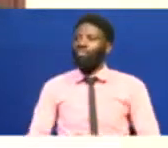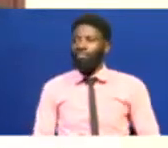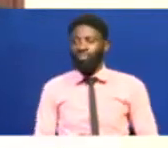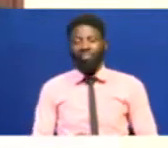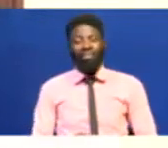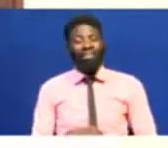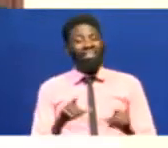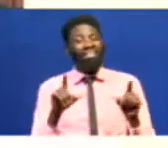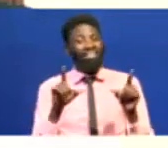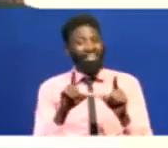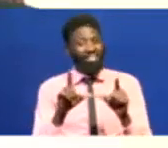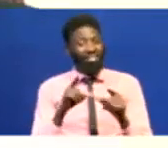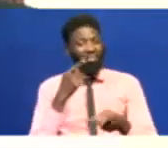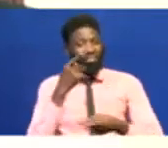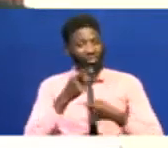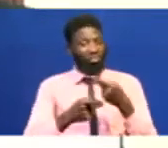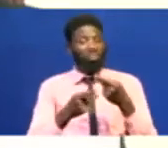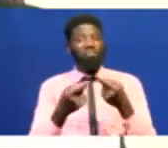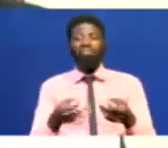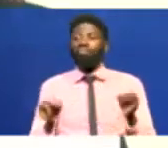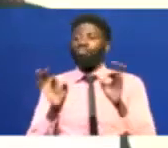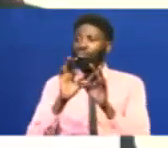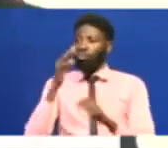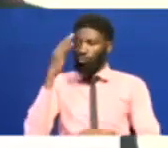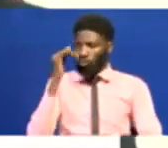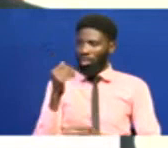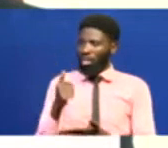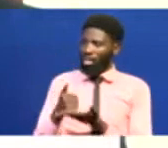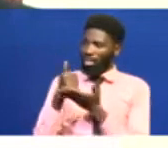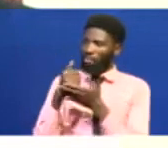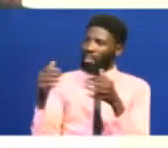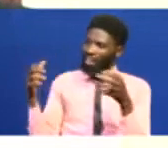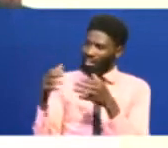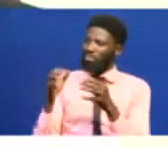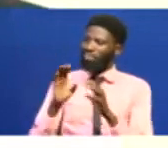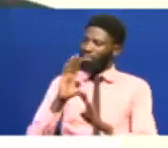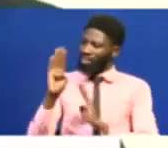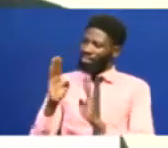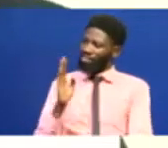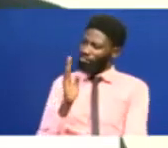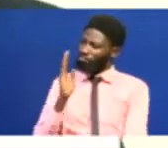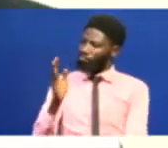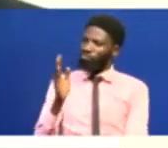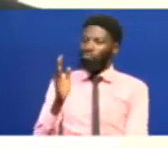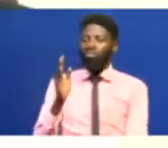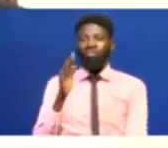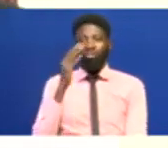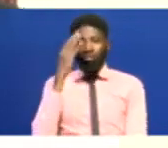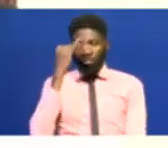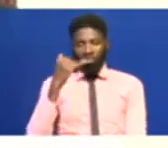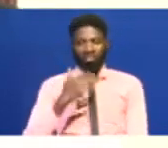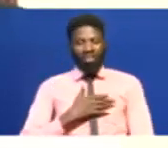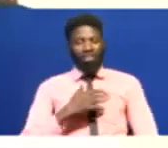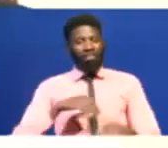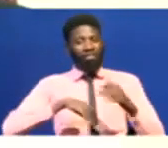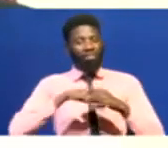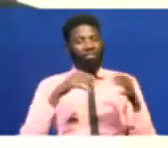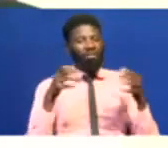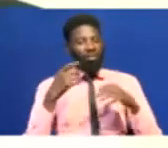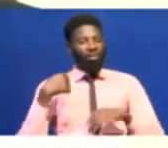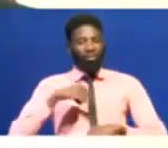a good procedure because, one, it is going to instill discipline in clubs because at my club, we insist